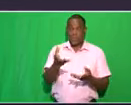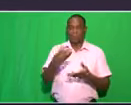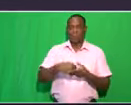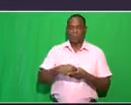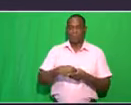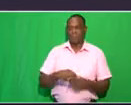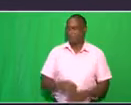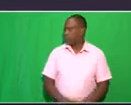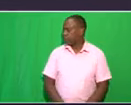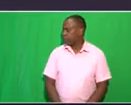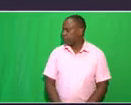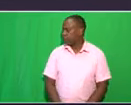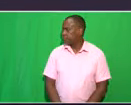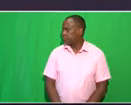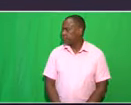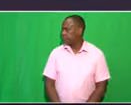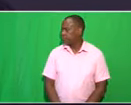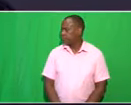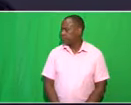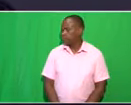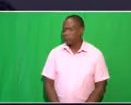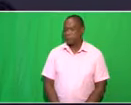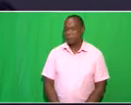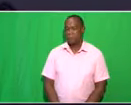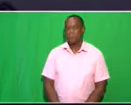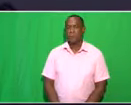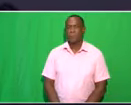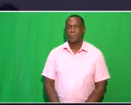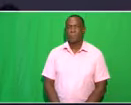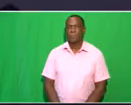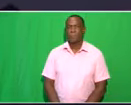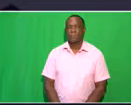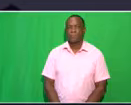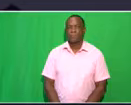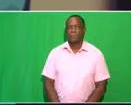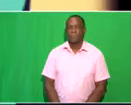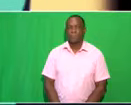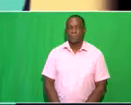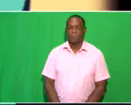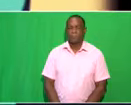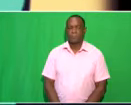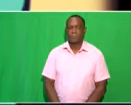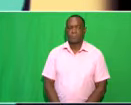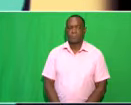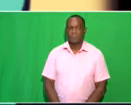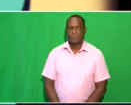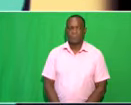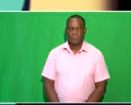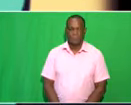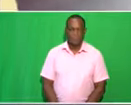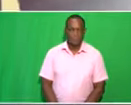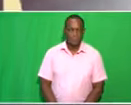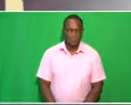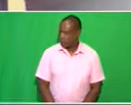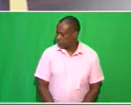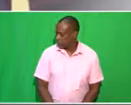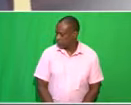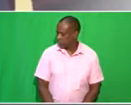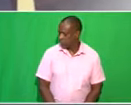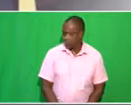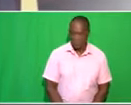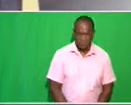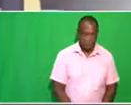Mommy? Yes? I'm scared. It's okay. Just keep your mask on and wash your hands as often as possible. Remember how